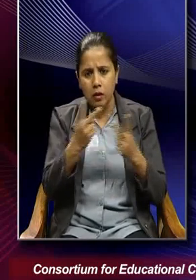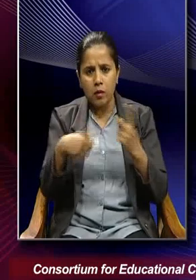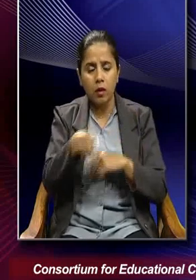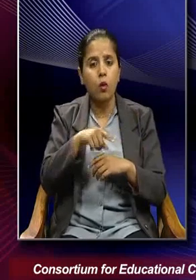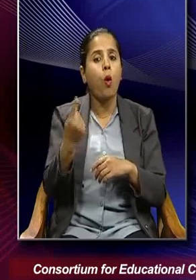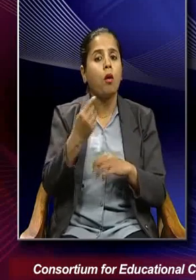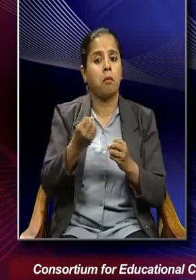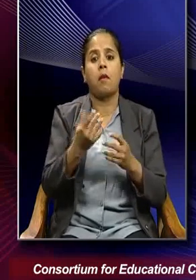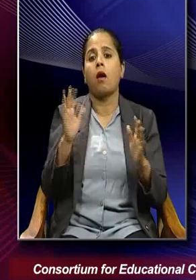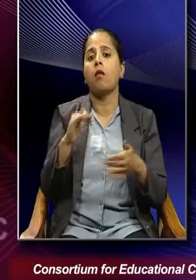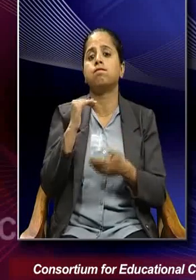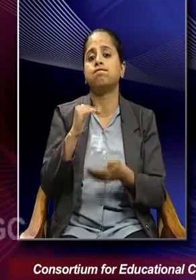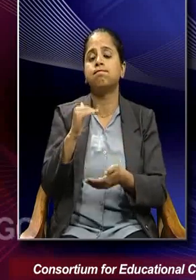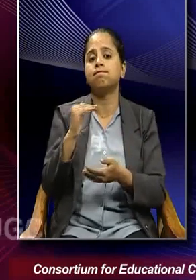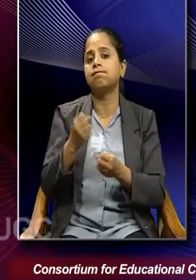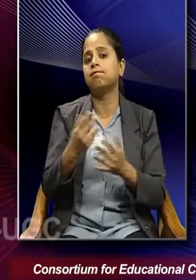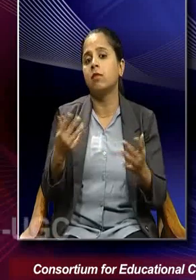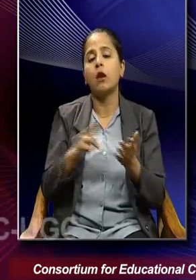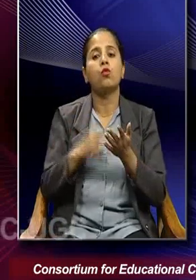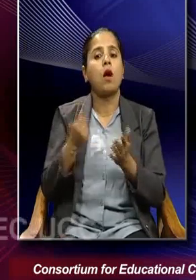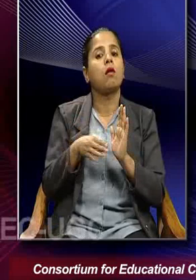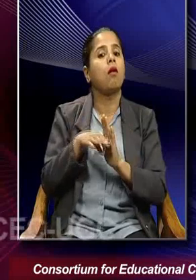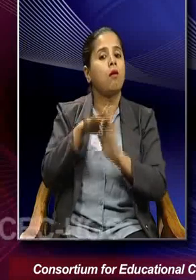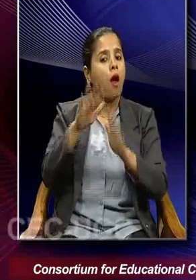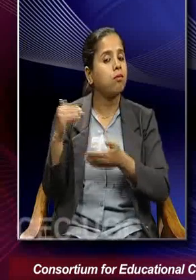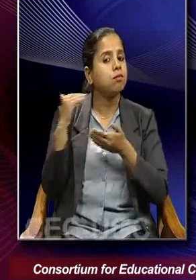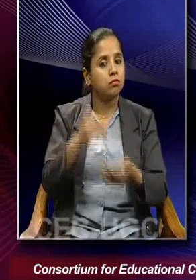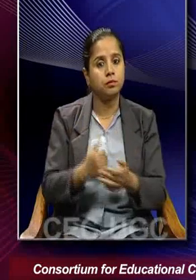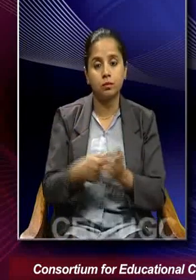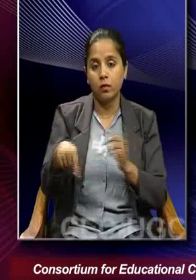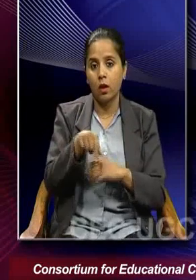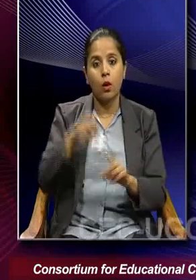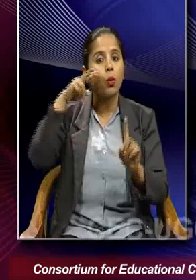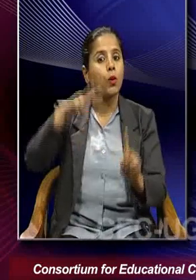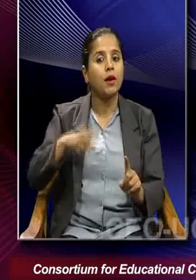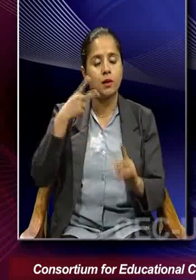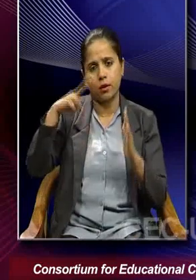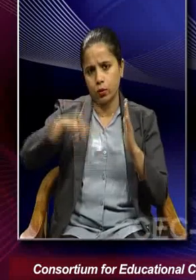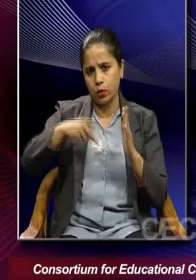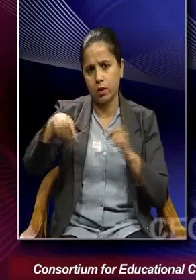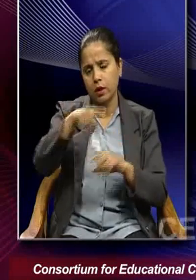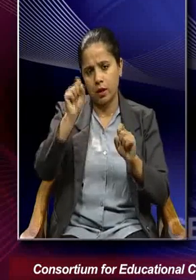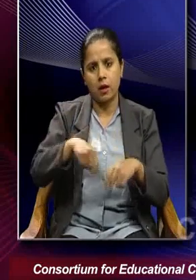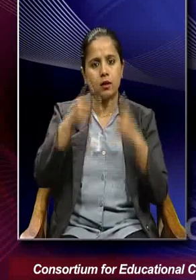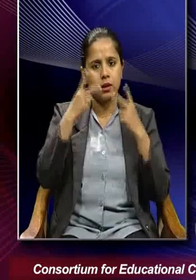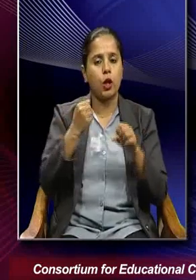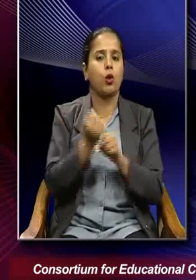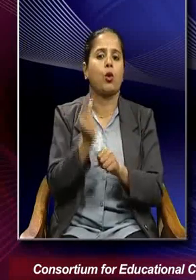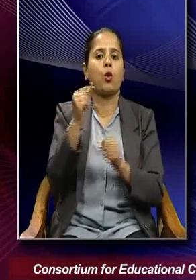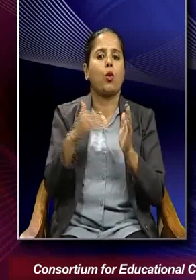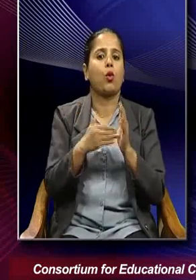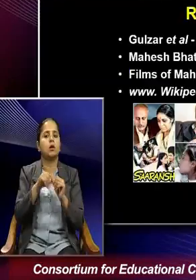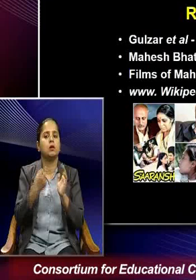received a number of awards at the national level. So from the point of view of readings, one can see Gulzar's et